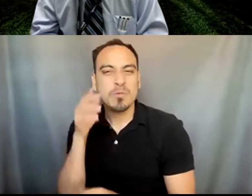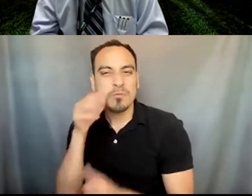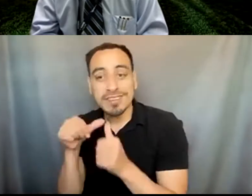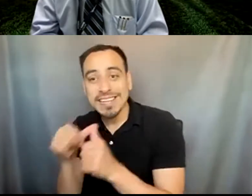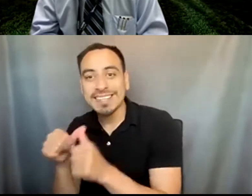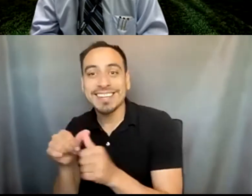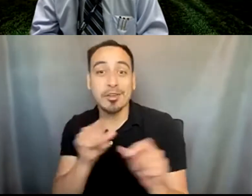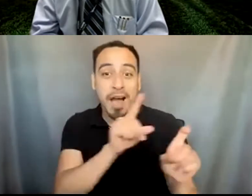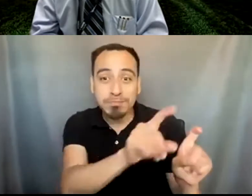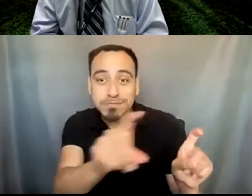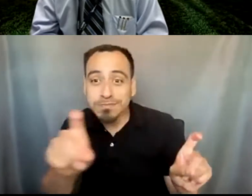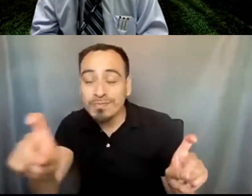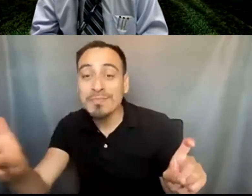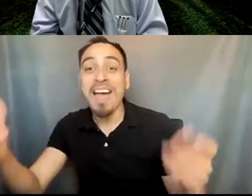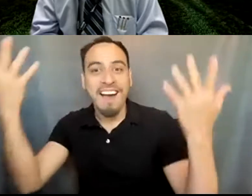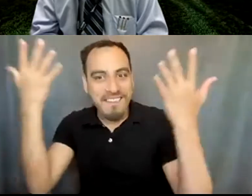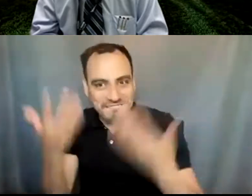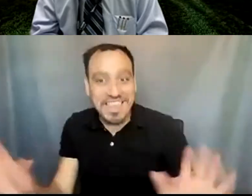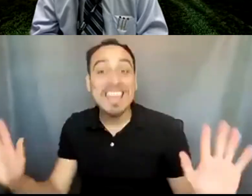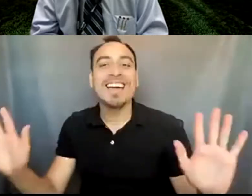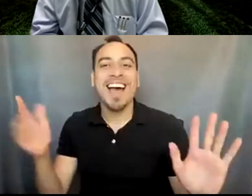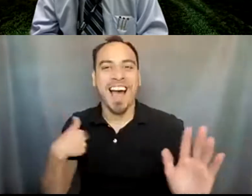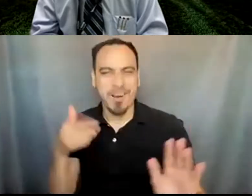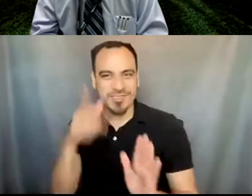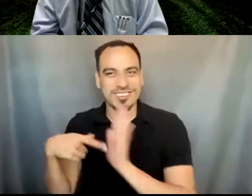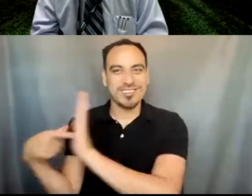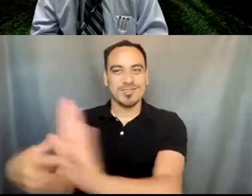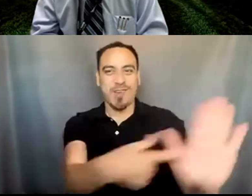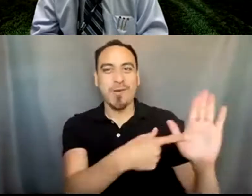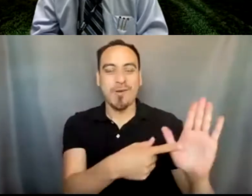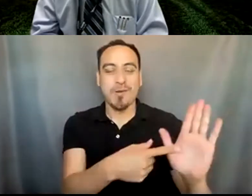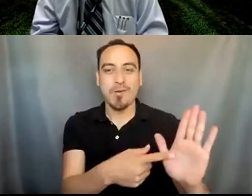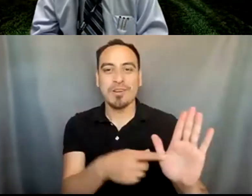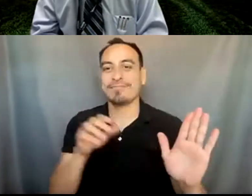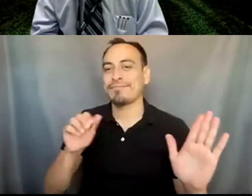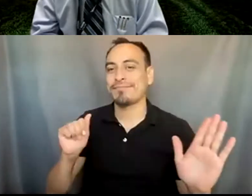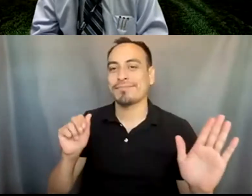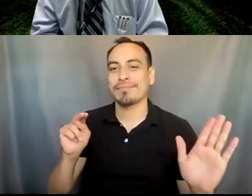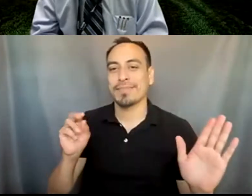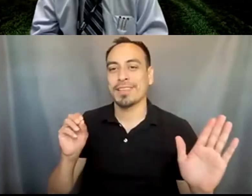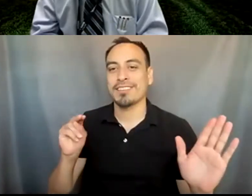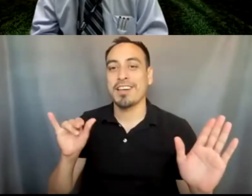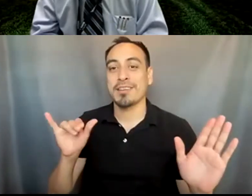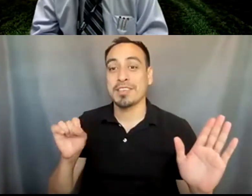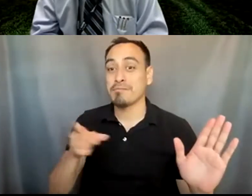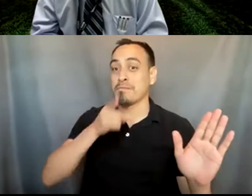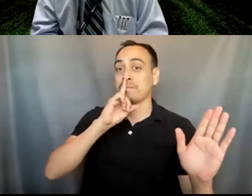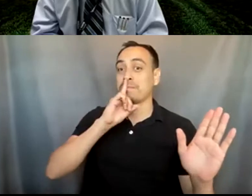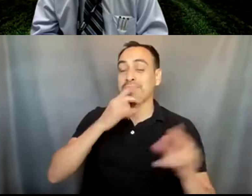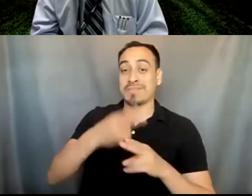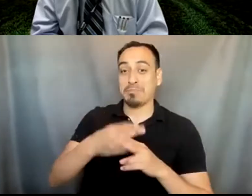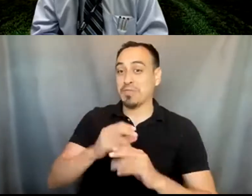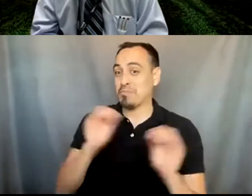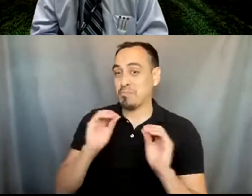show you the responses on the poll anonymously together. So we'll just let that go for a while